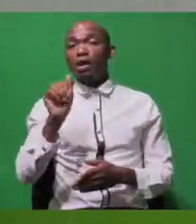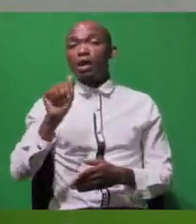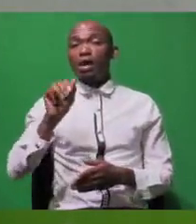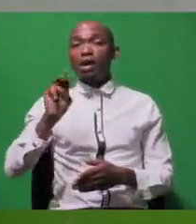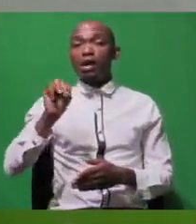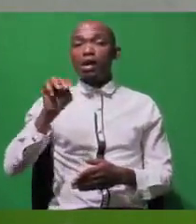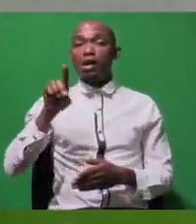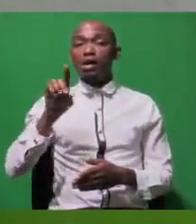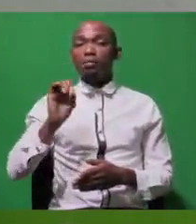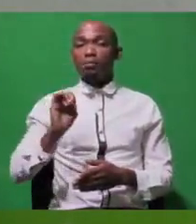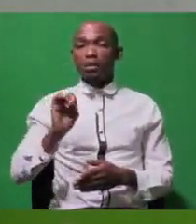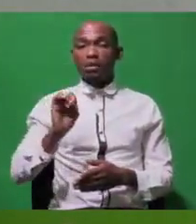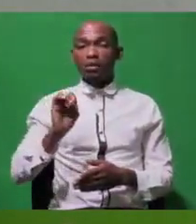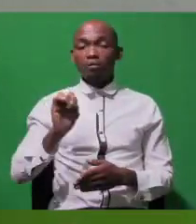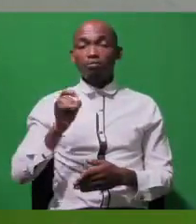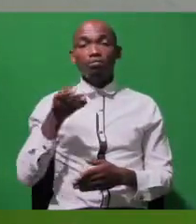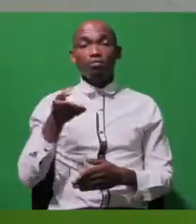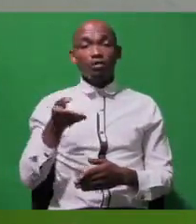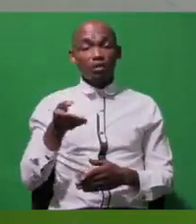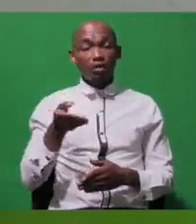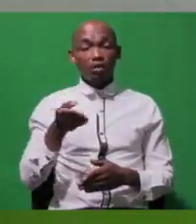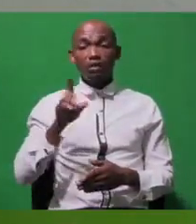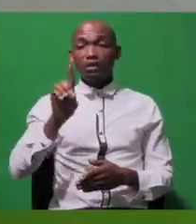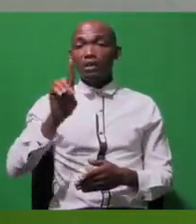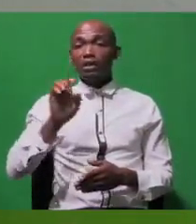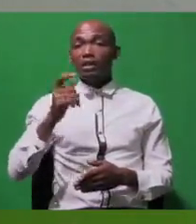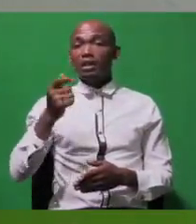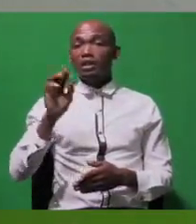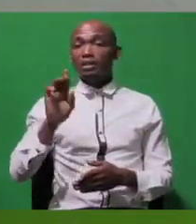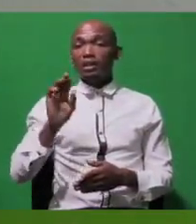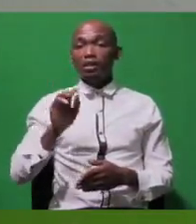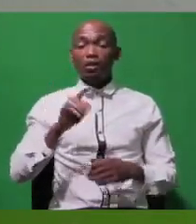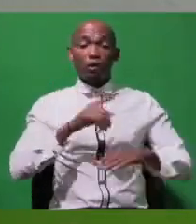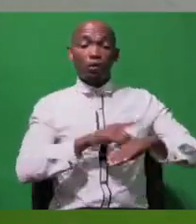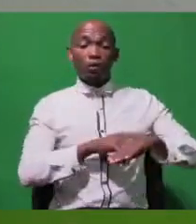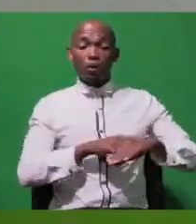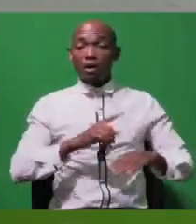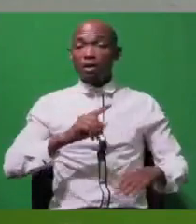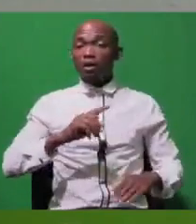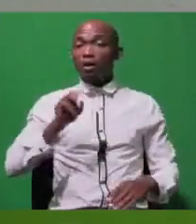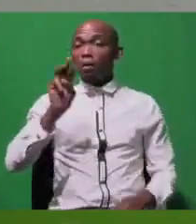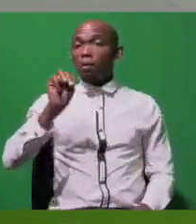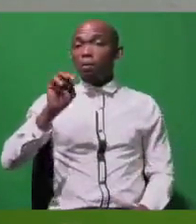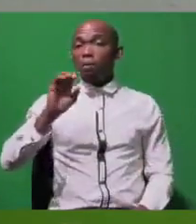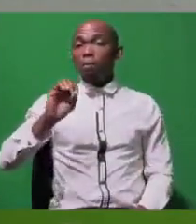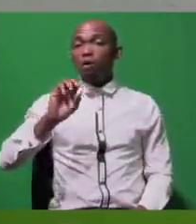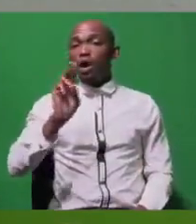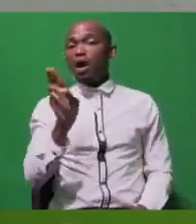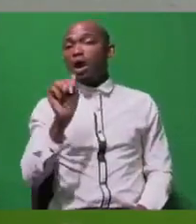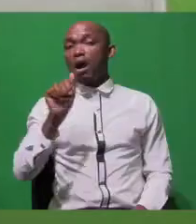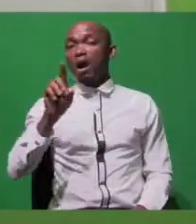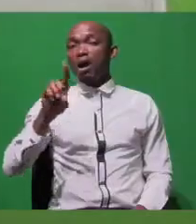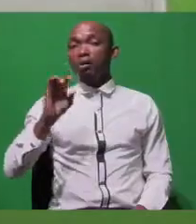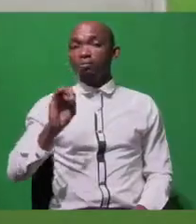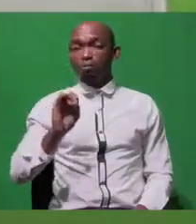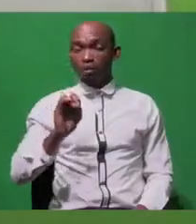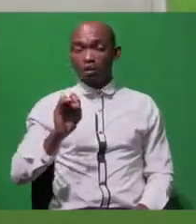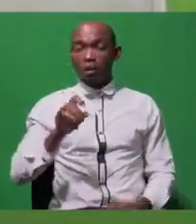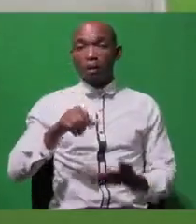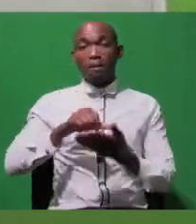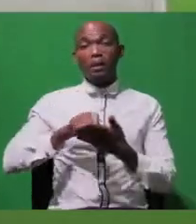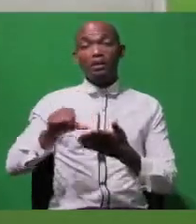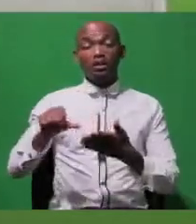is known as a debtor. When Muhammad purchase good on credit to